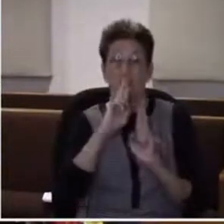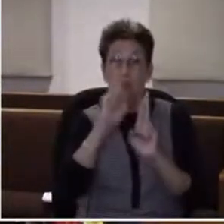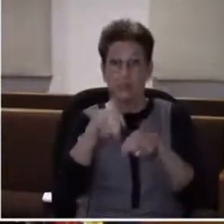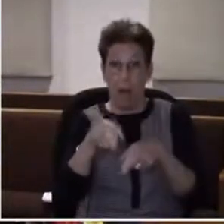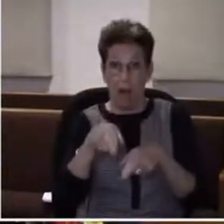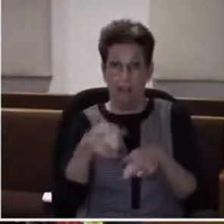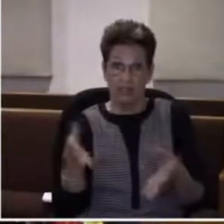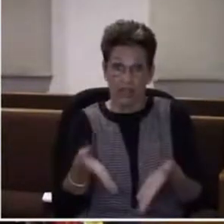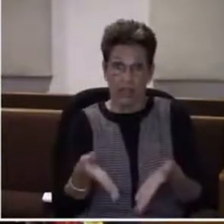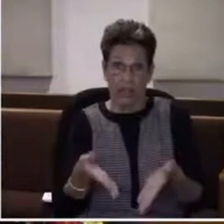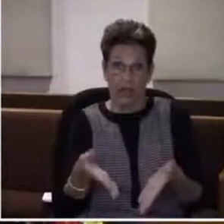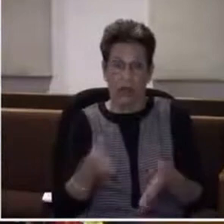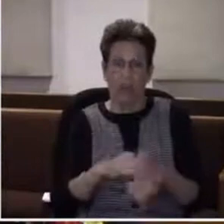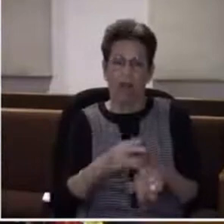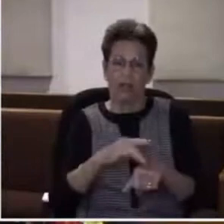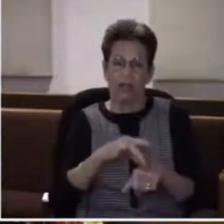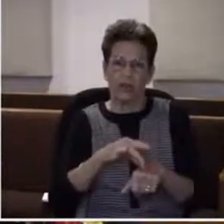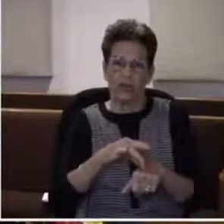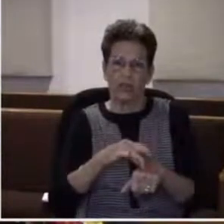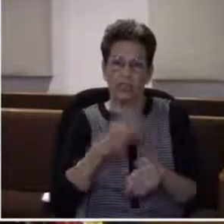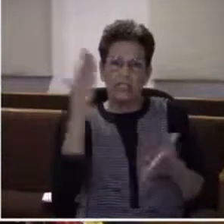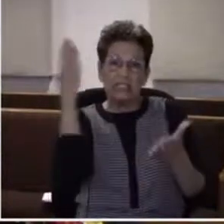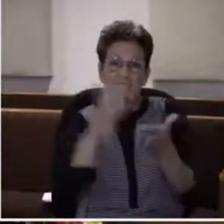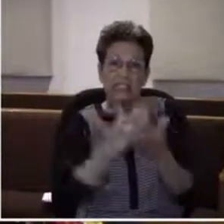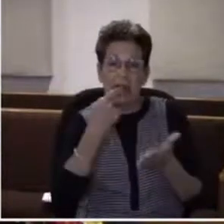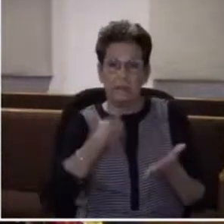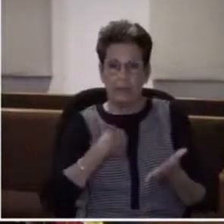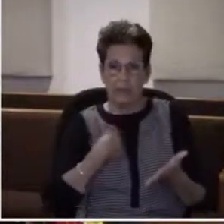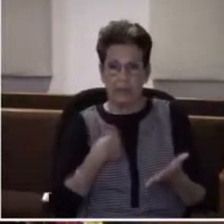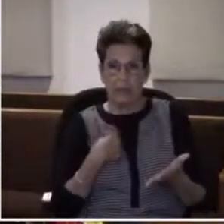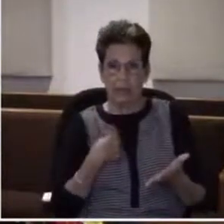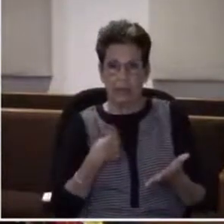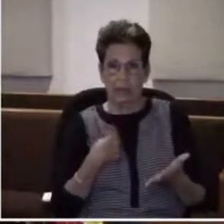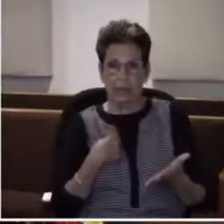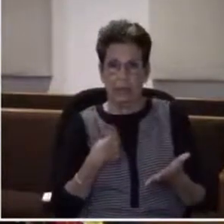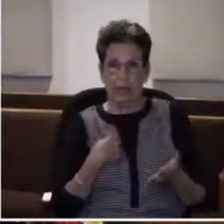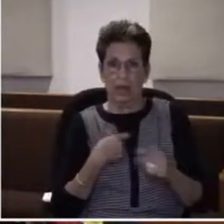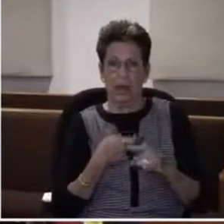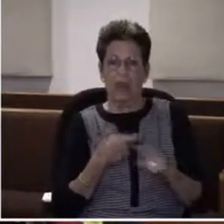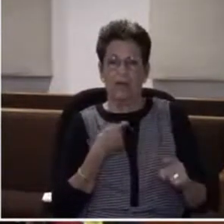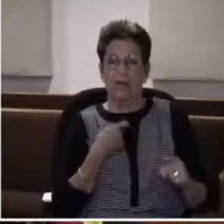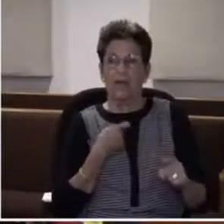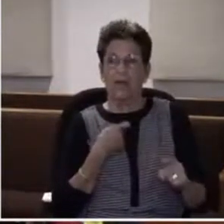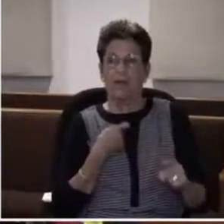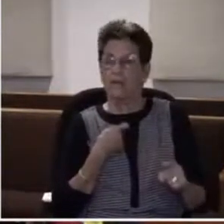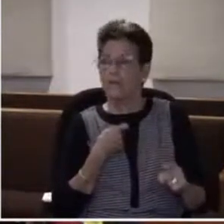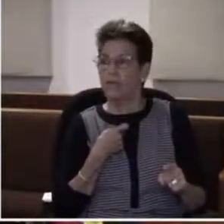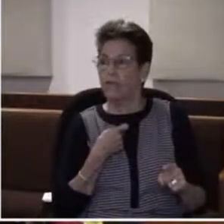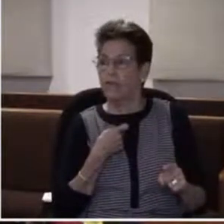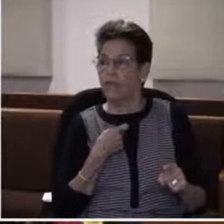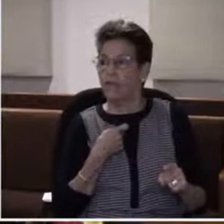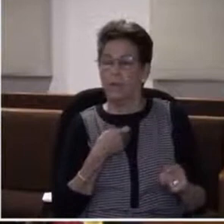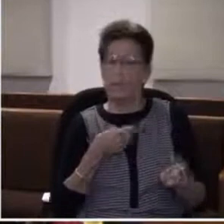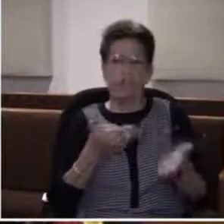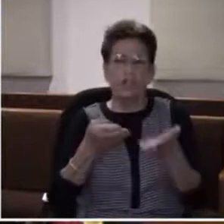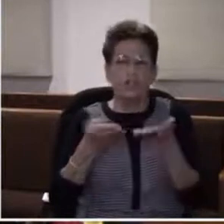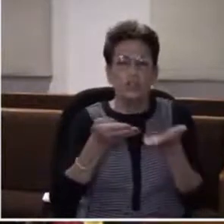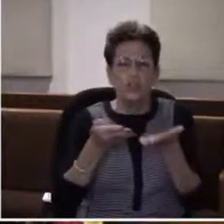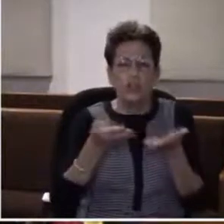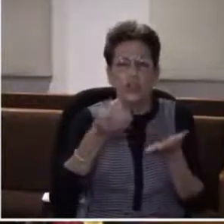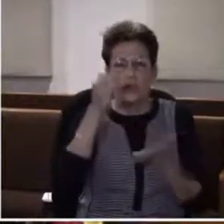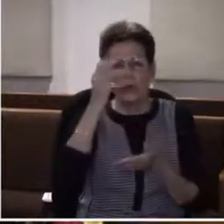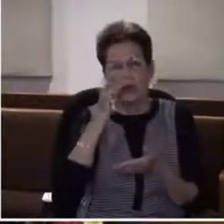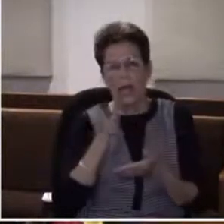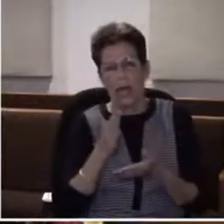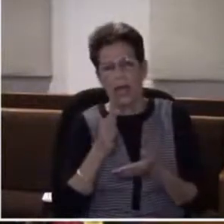earth, it keeps me from laying up in heaven and store treasures in heaven. It keeps me from serving the Lord. It keeps me